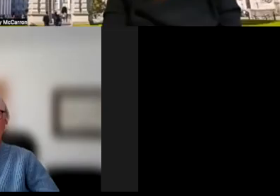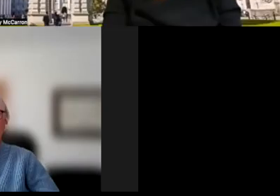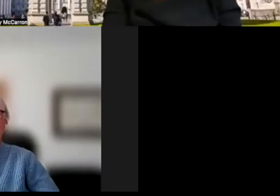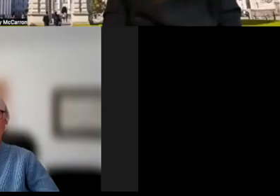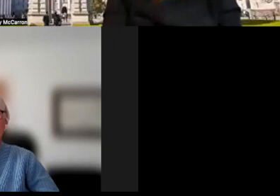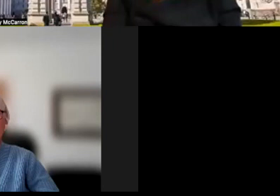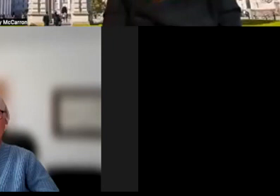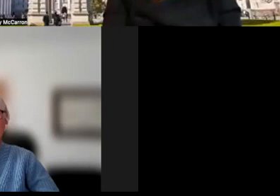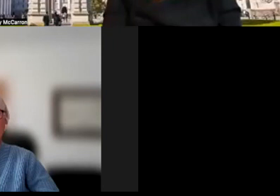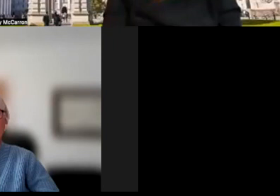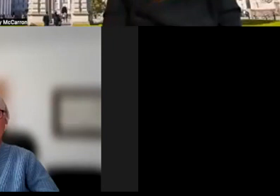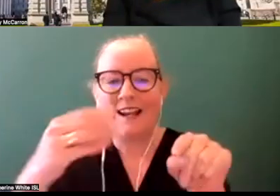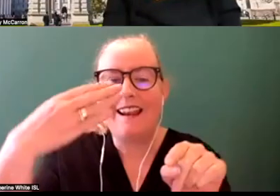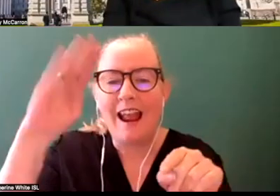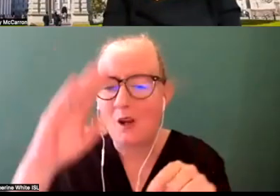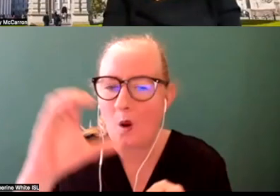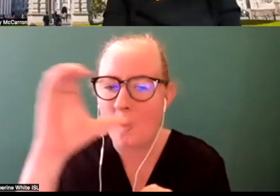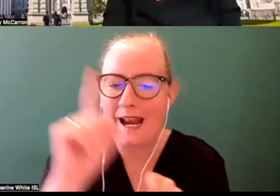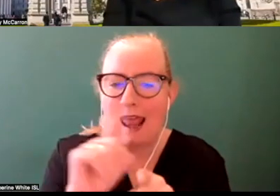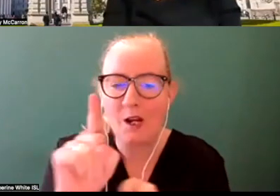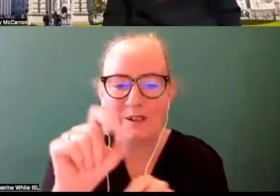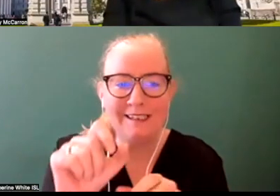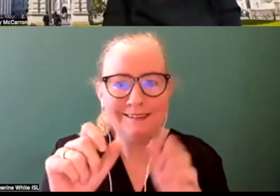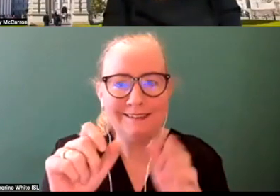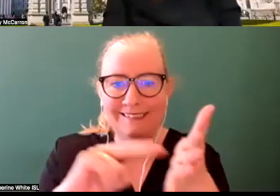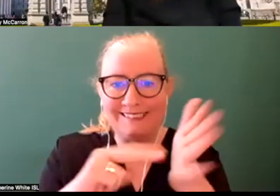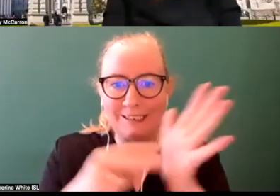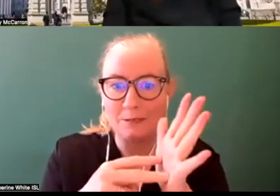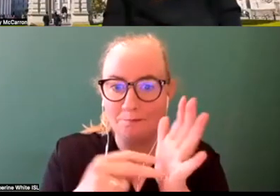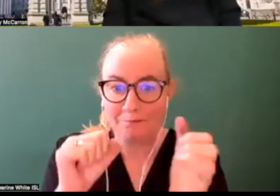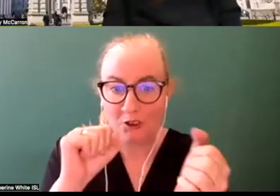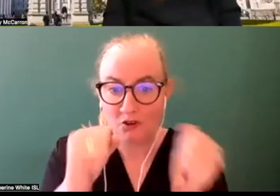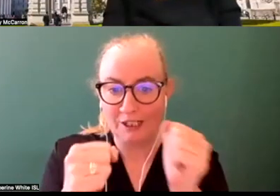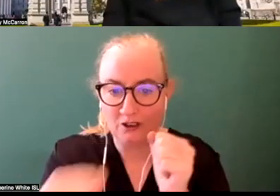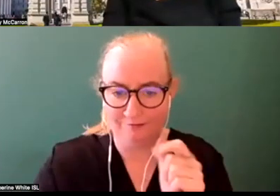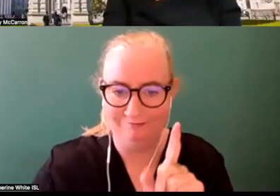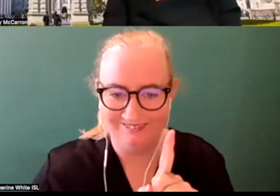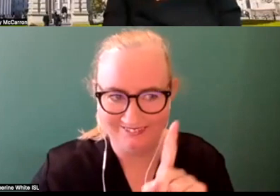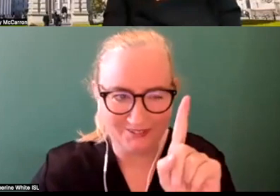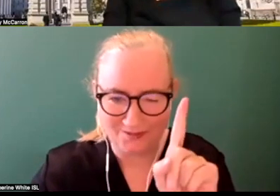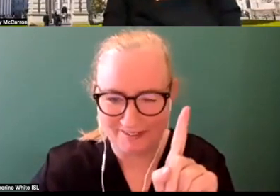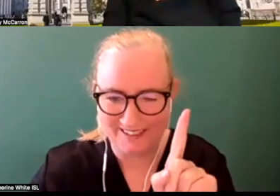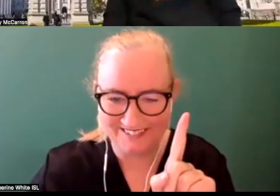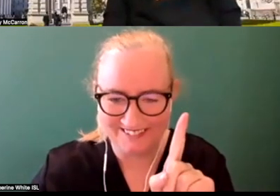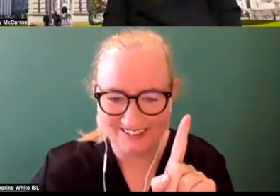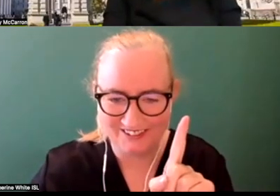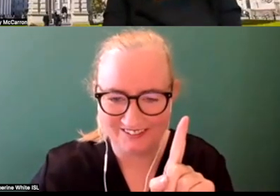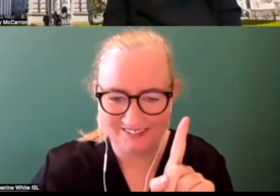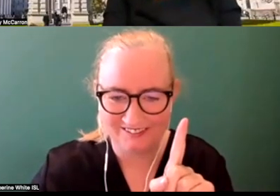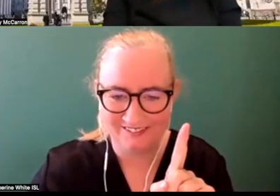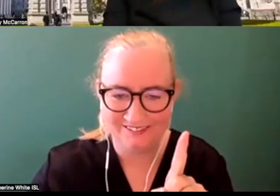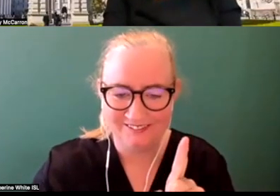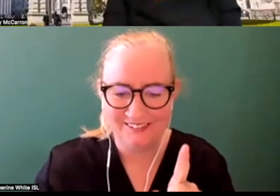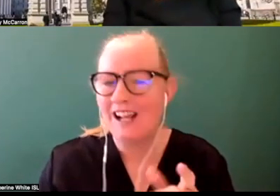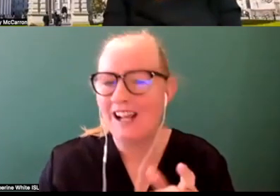I think that your system is changing very rapidly, largely because of the difficulties of, you know, and